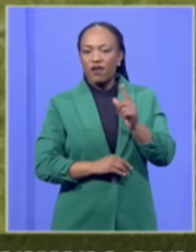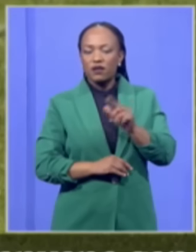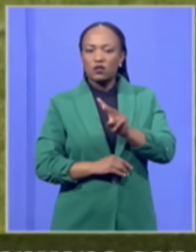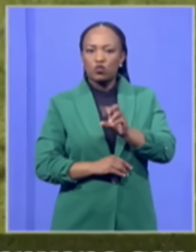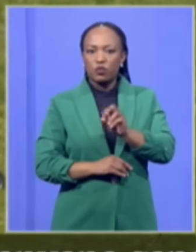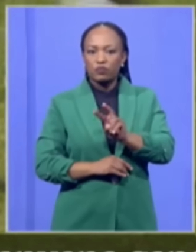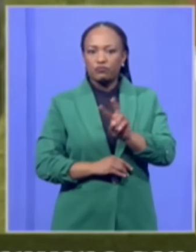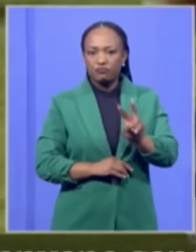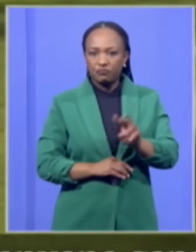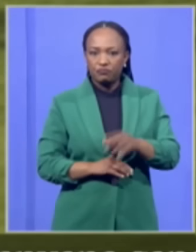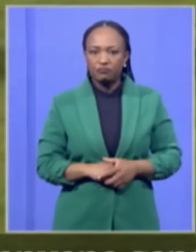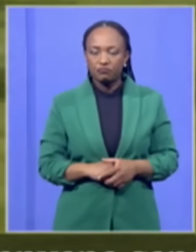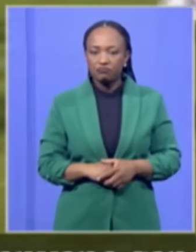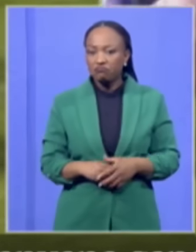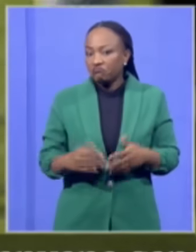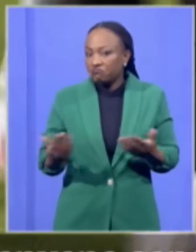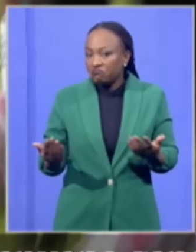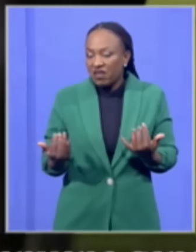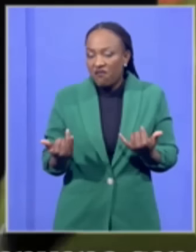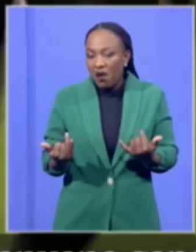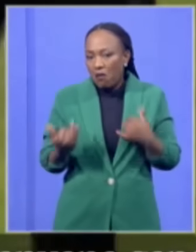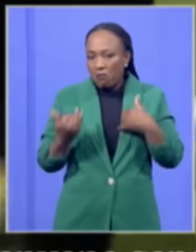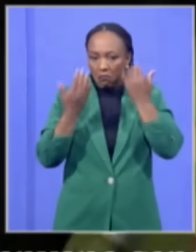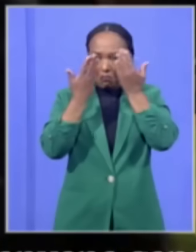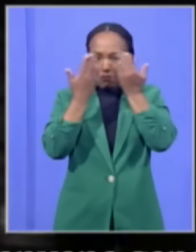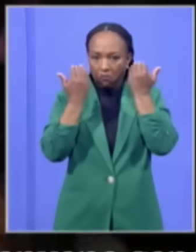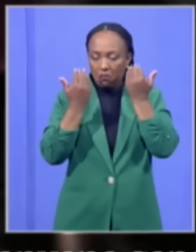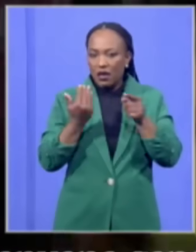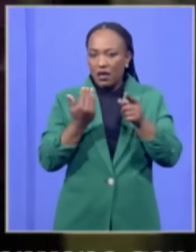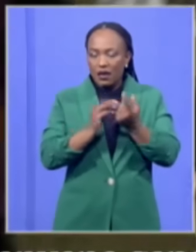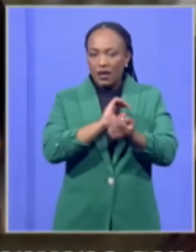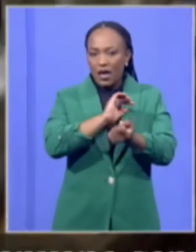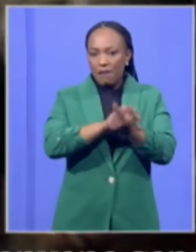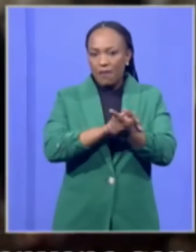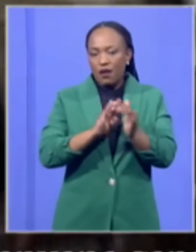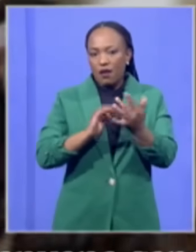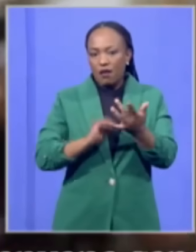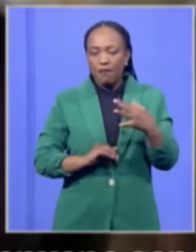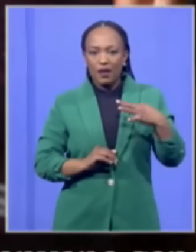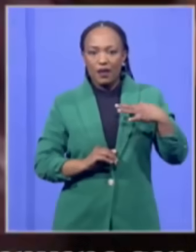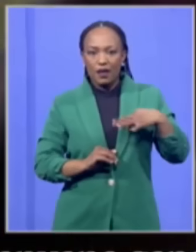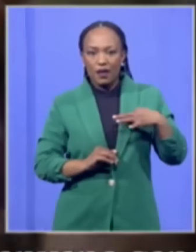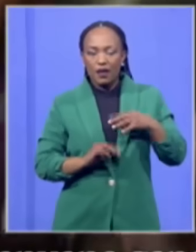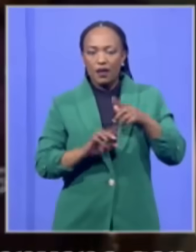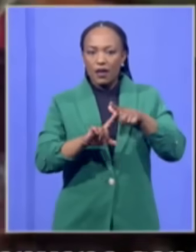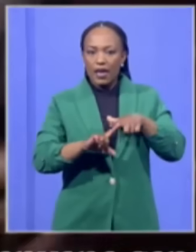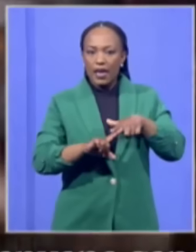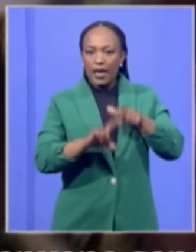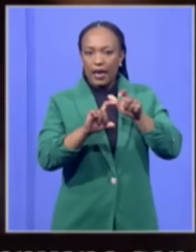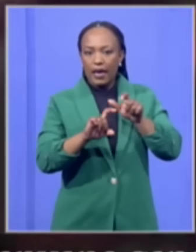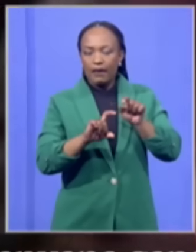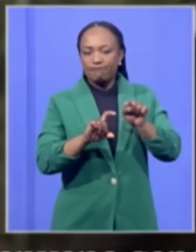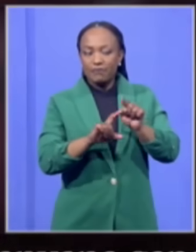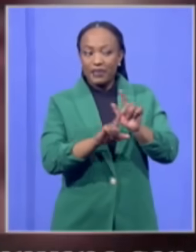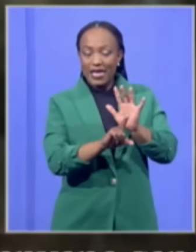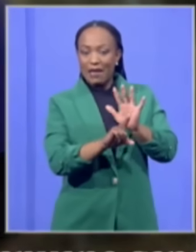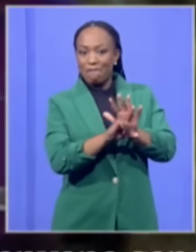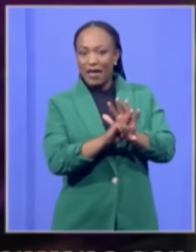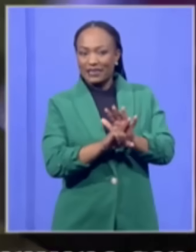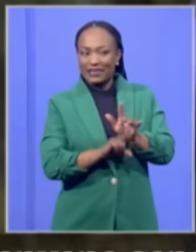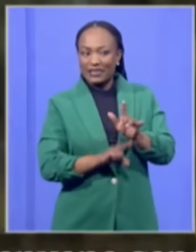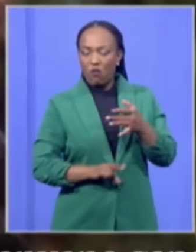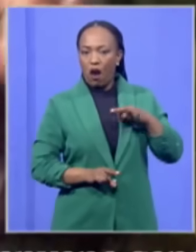2022. Ga se išo go tsebje gore tiragalo tše bjalo di tla ama bjang banyana le liki. Maiteko wa go